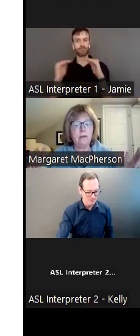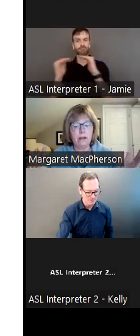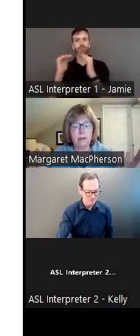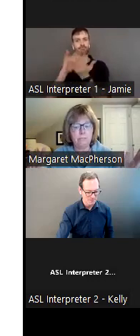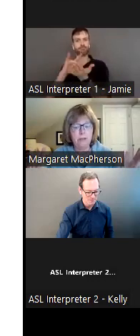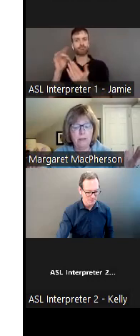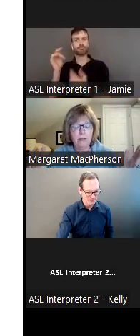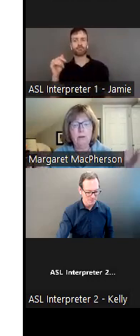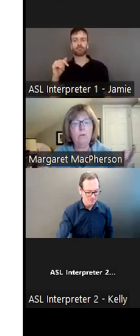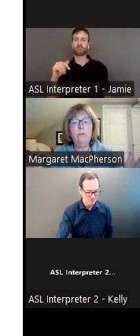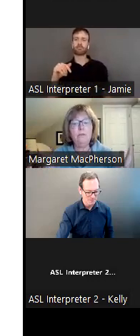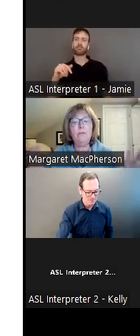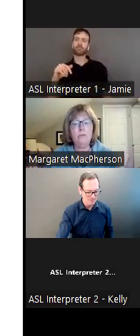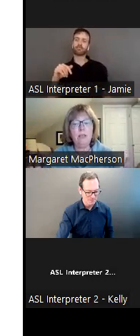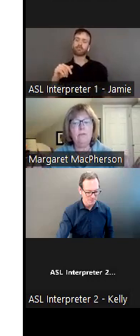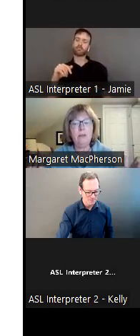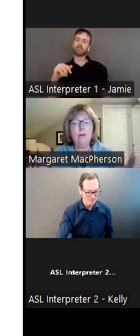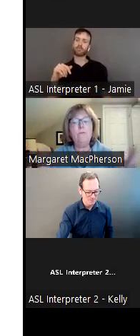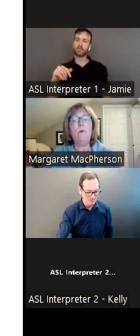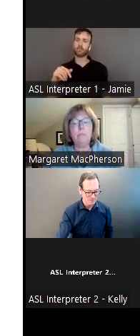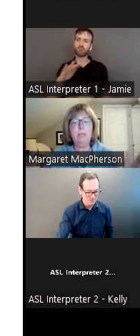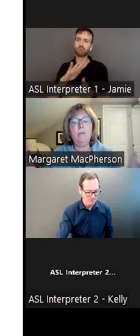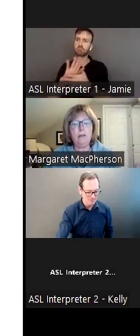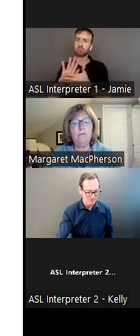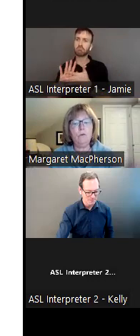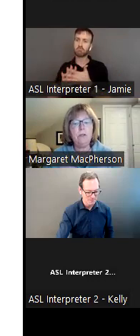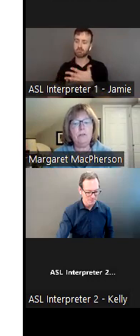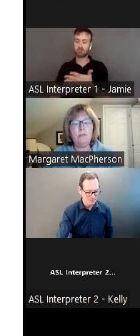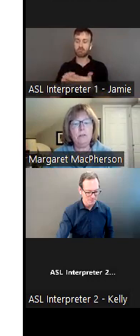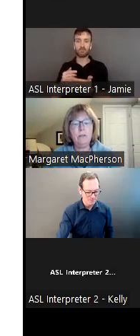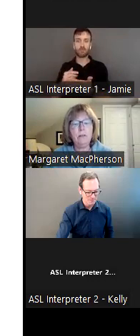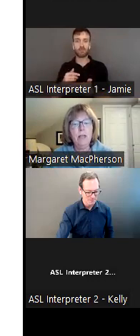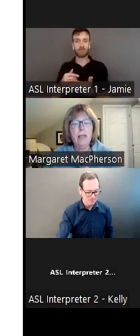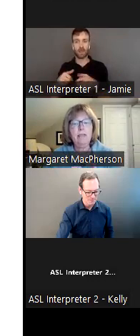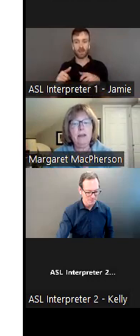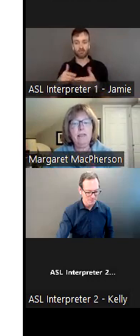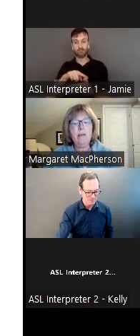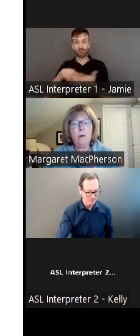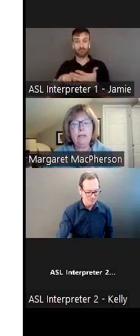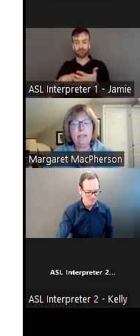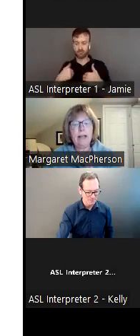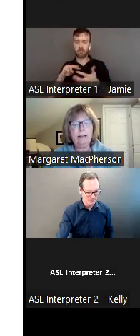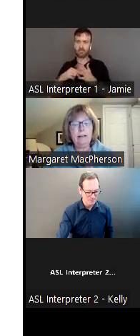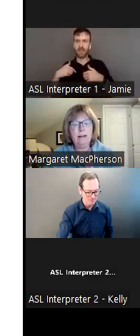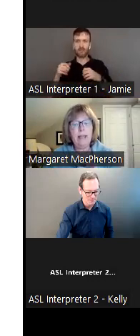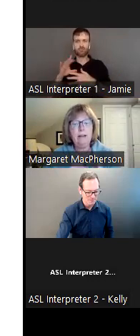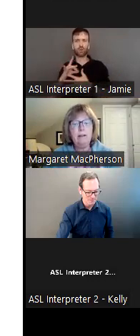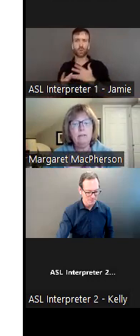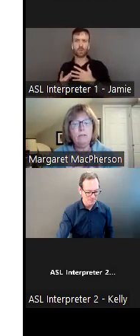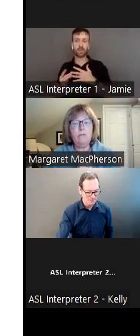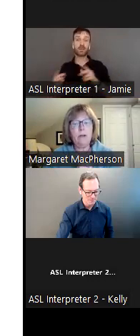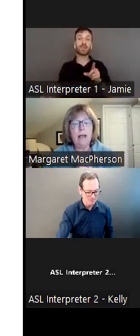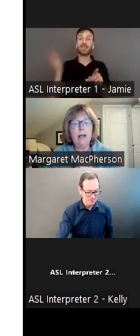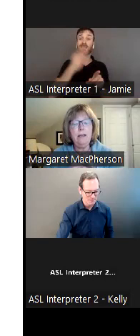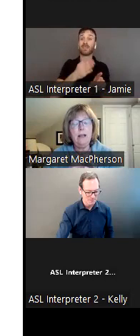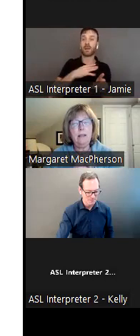And, these are the things that afford me lots of choices. And then I think about my dad and